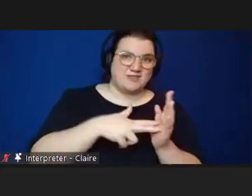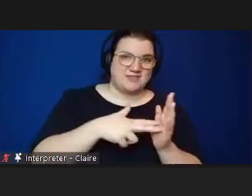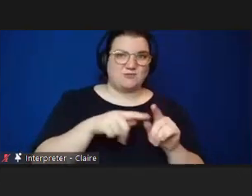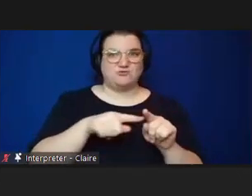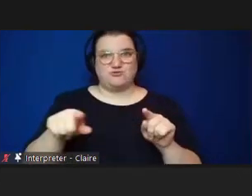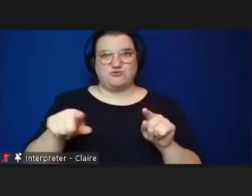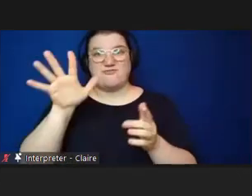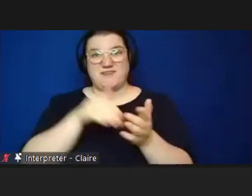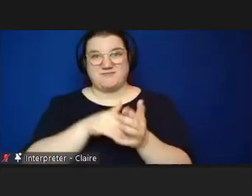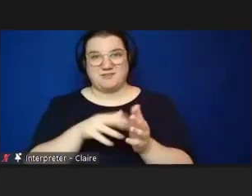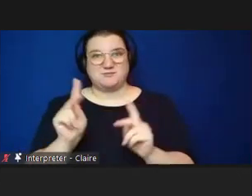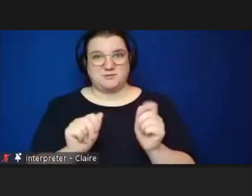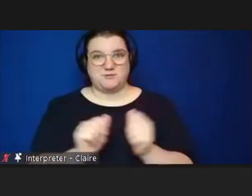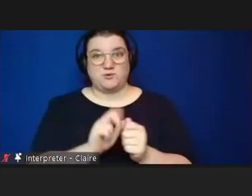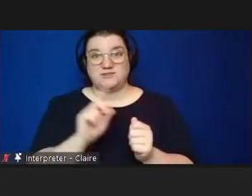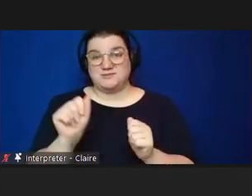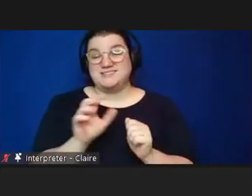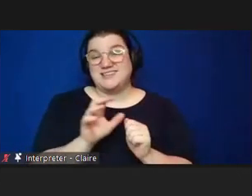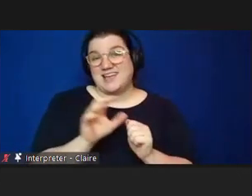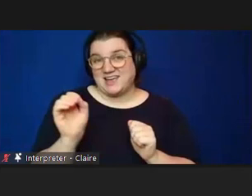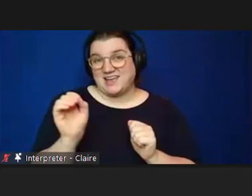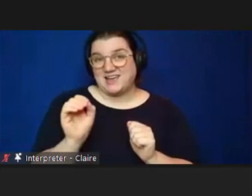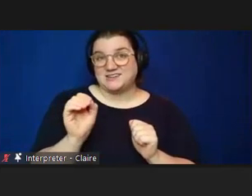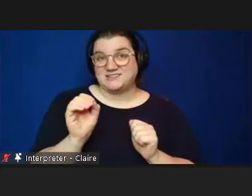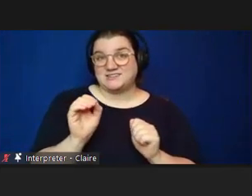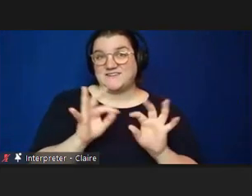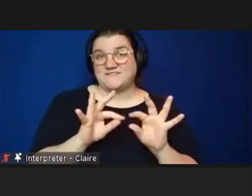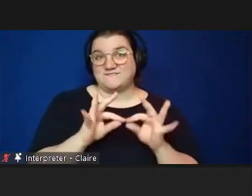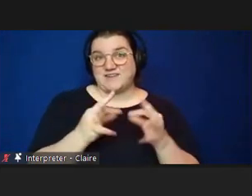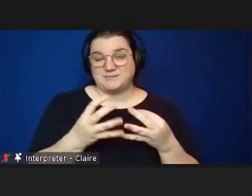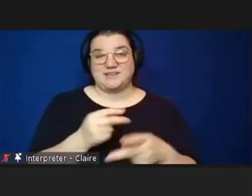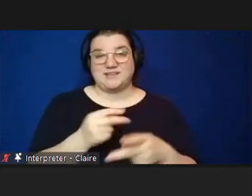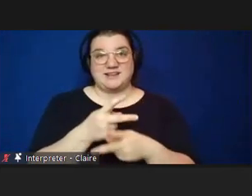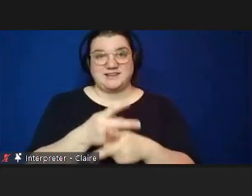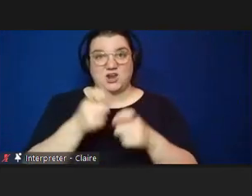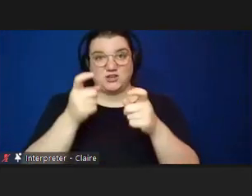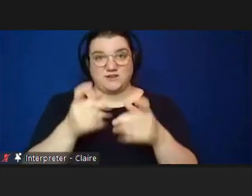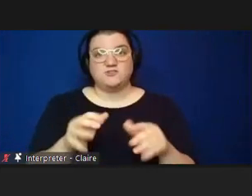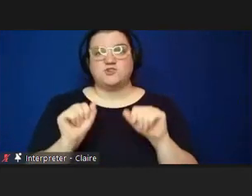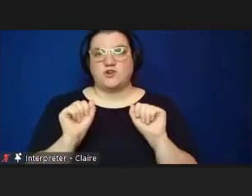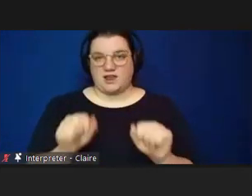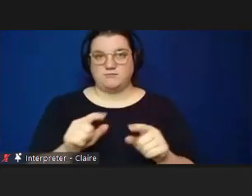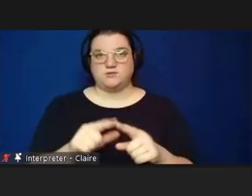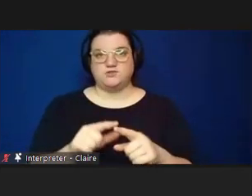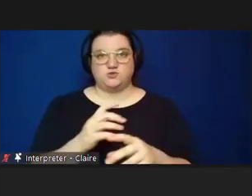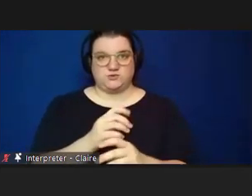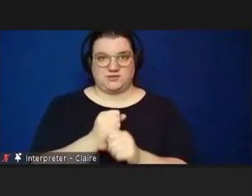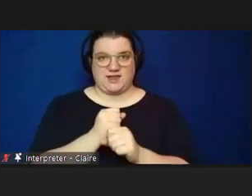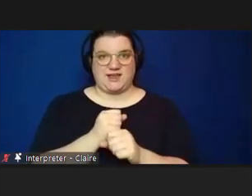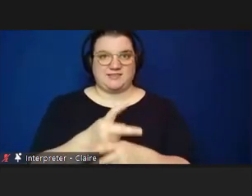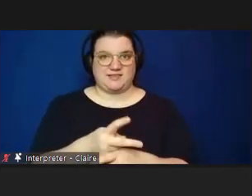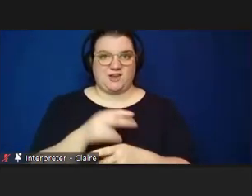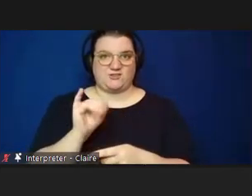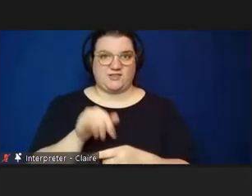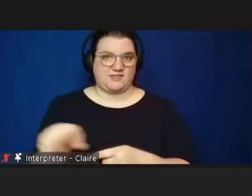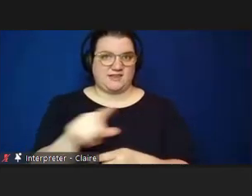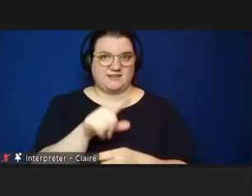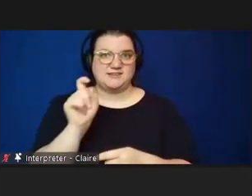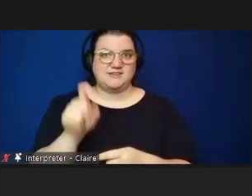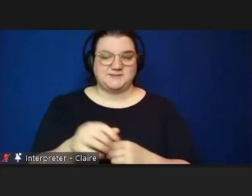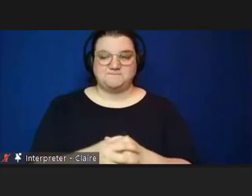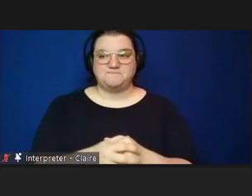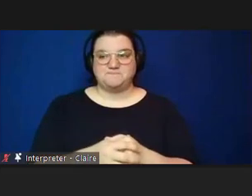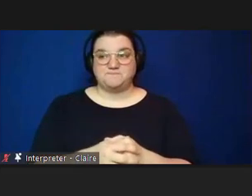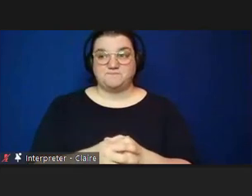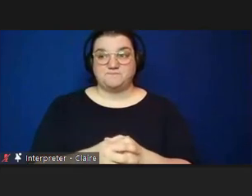with disabilities and families and caregivers are able to get the care that they need. So